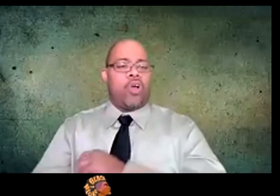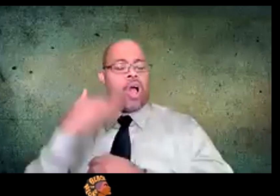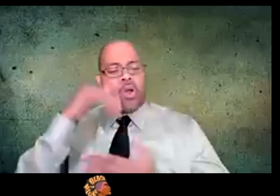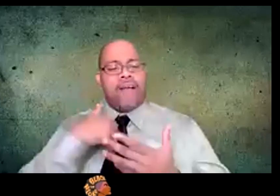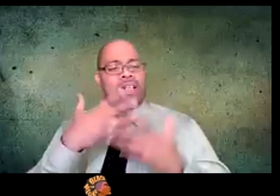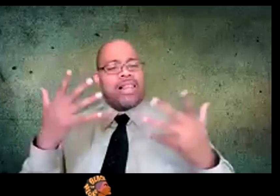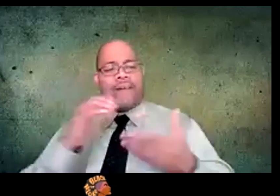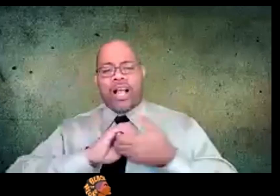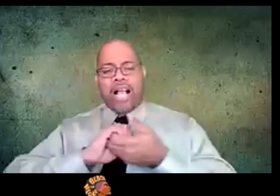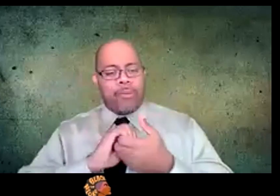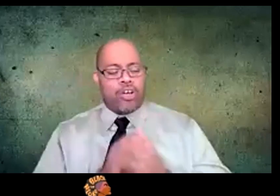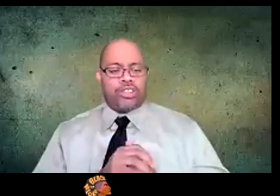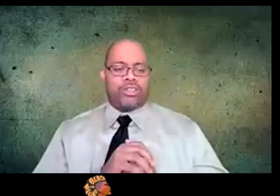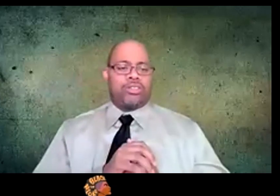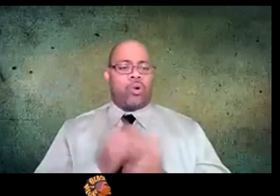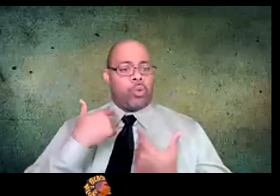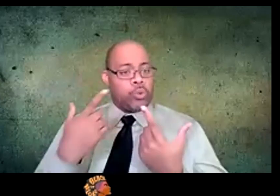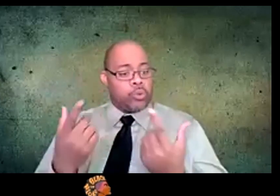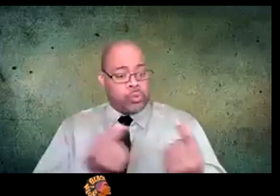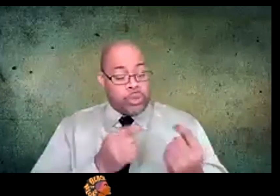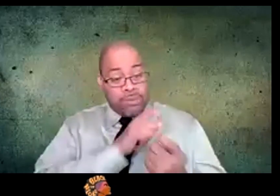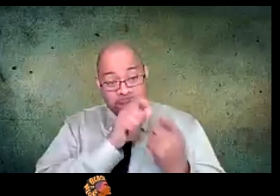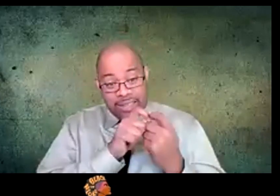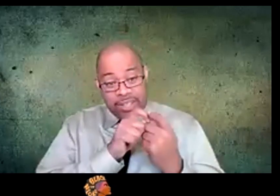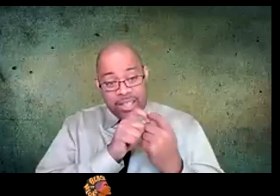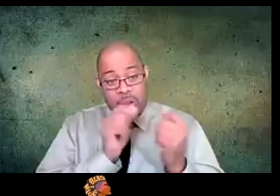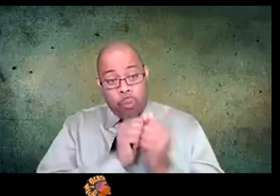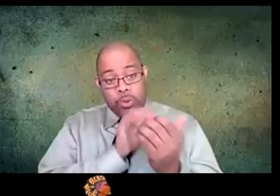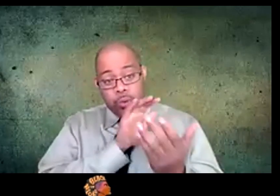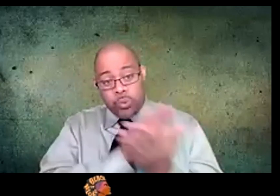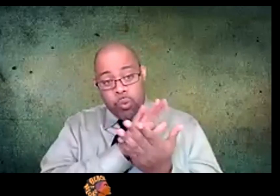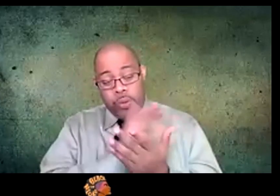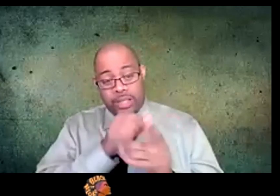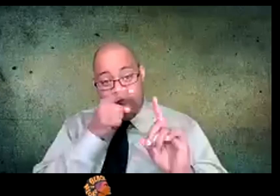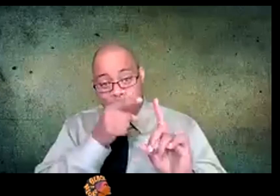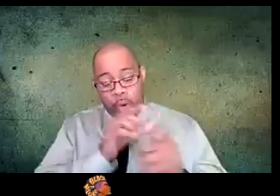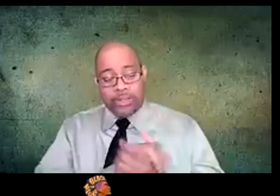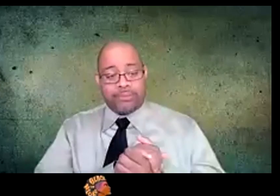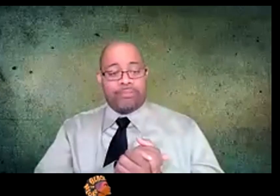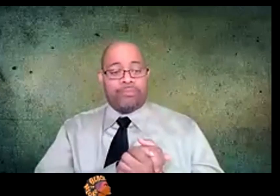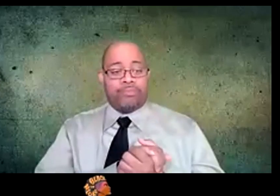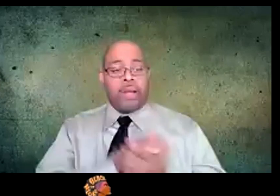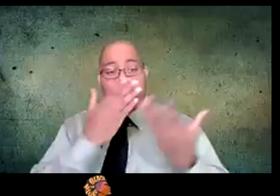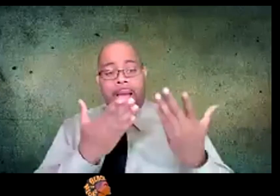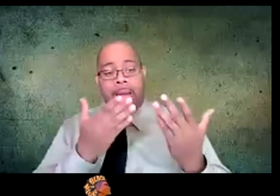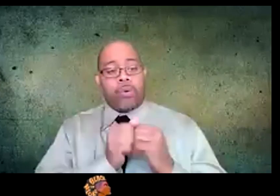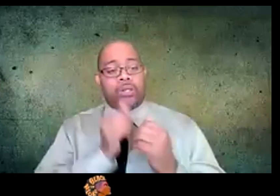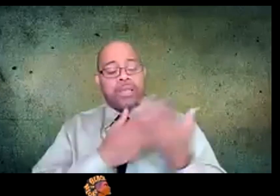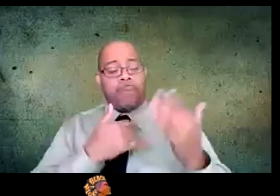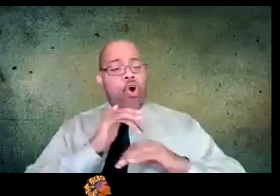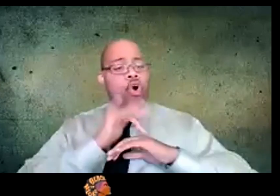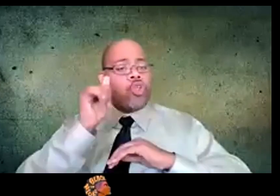of collaboration. Are we doing it specifically with academia at this point? Maybe with some of our